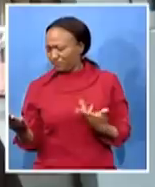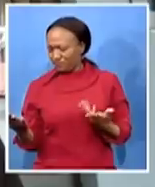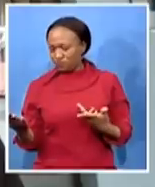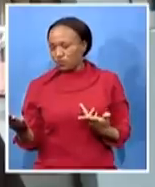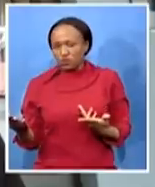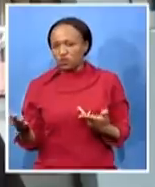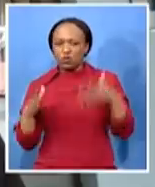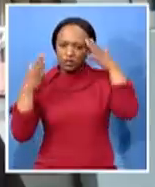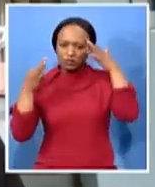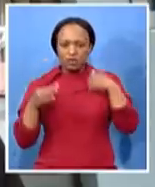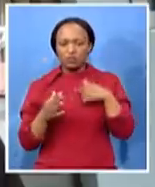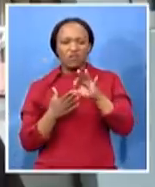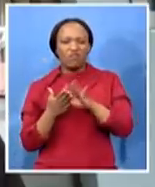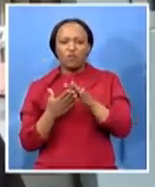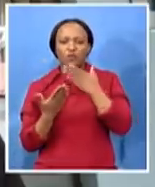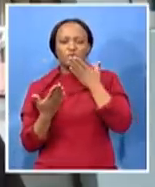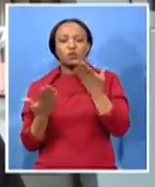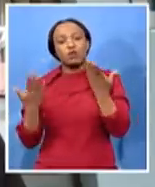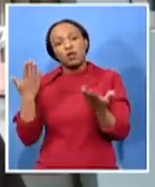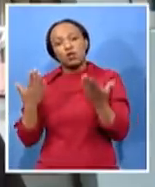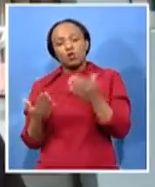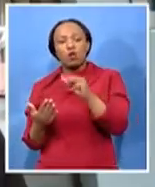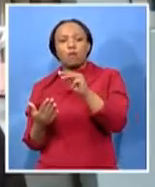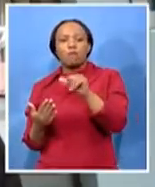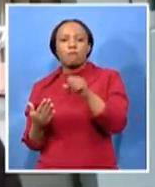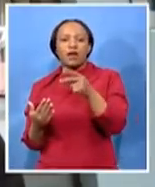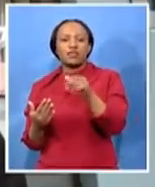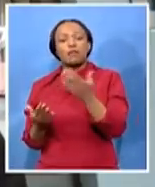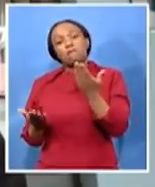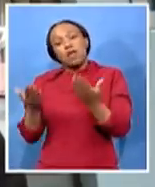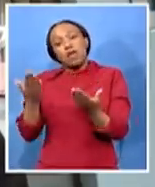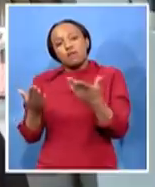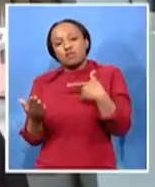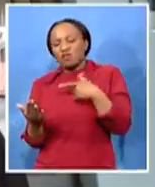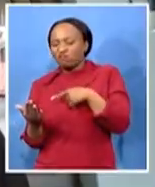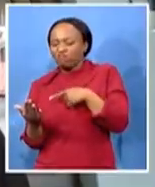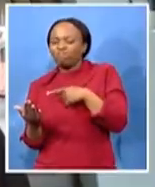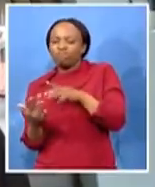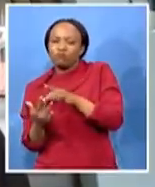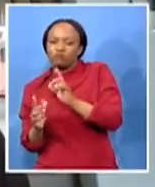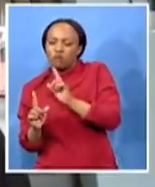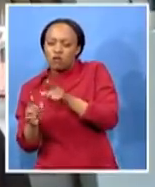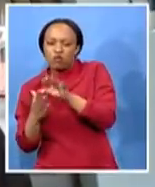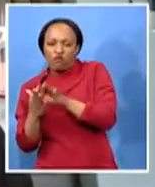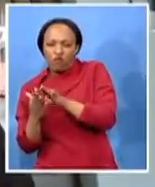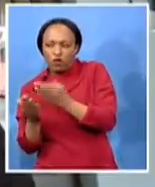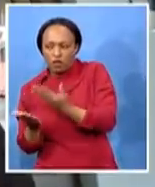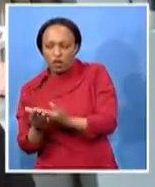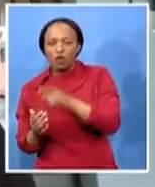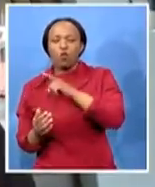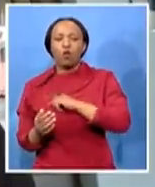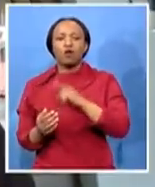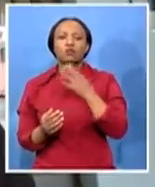but let him go there and do the best he can and be seen to be a man of action. He might be the